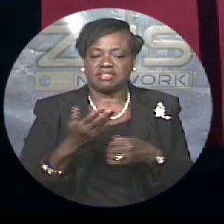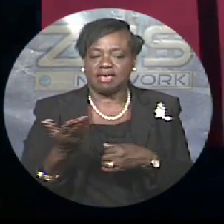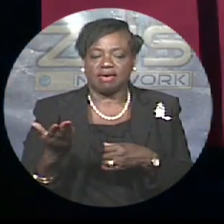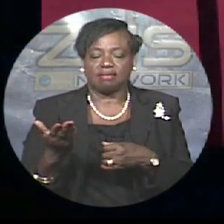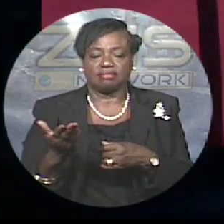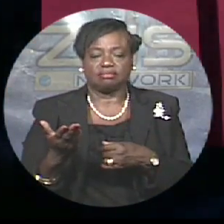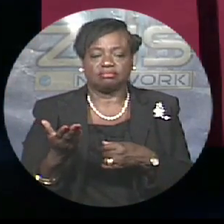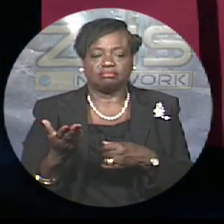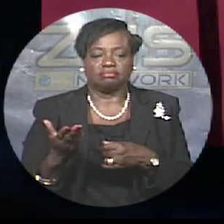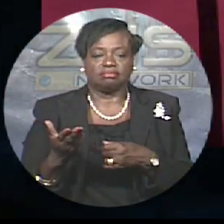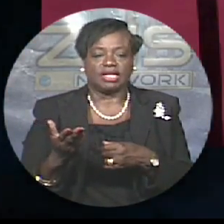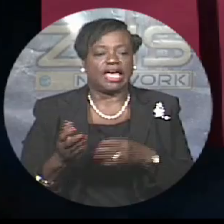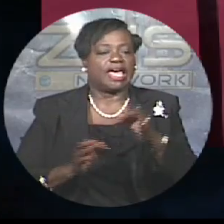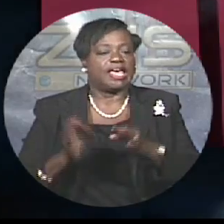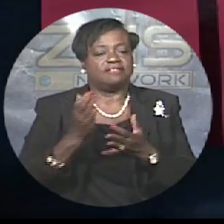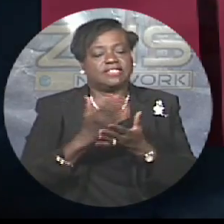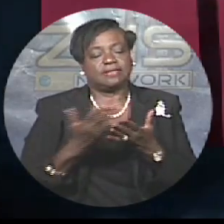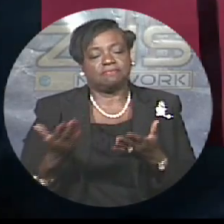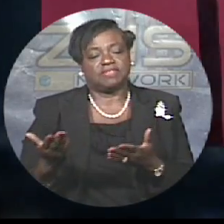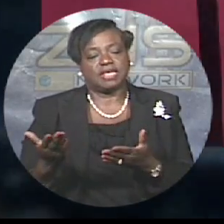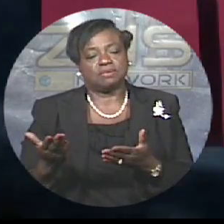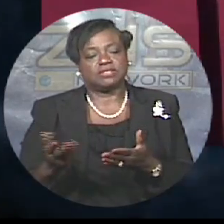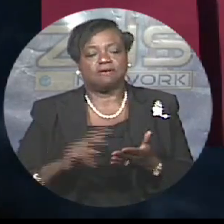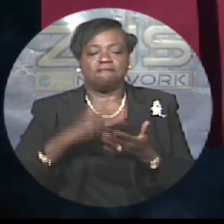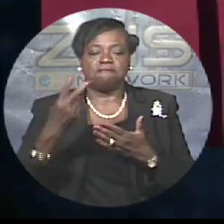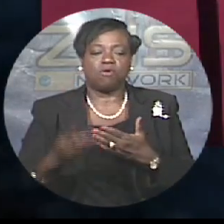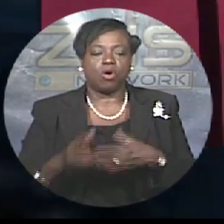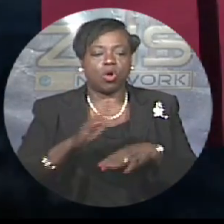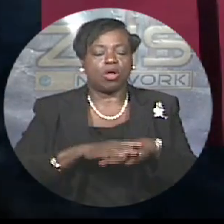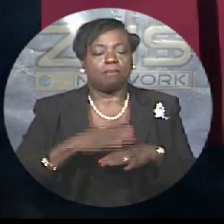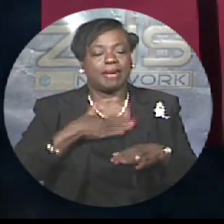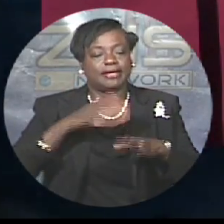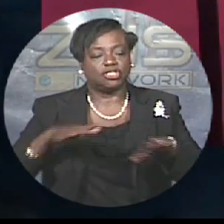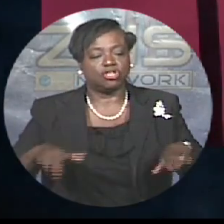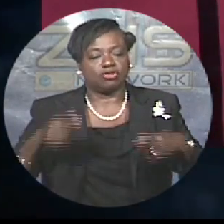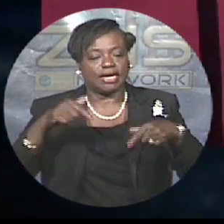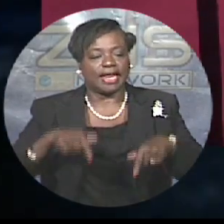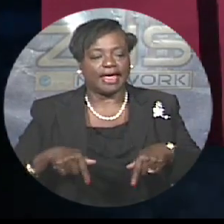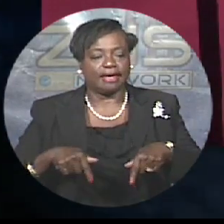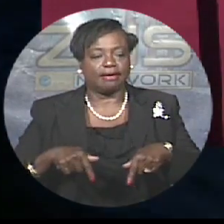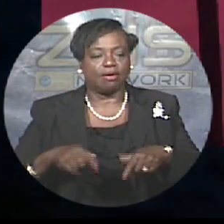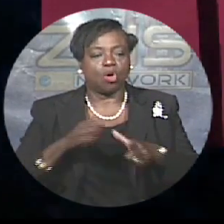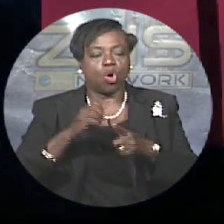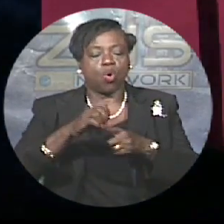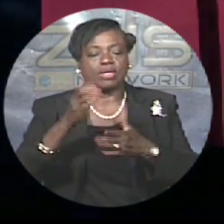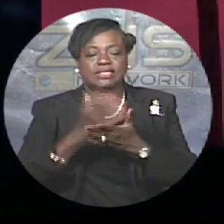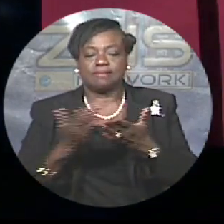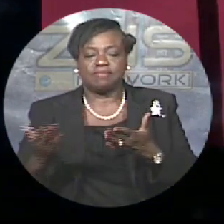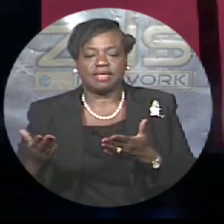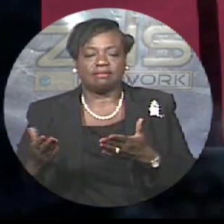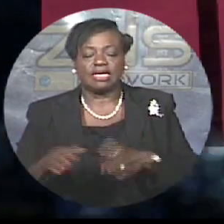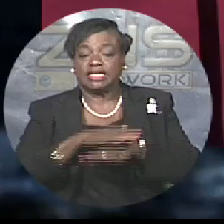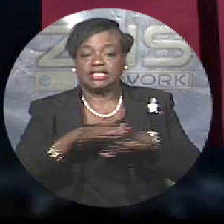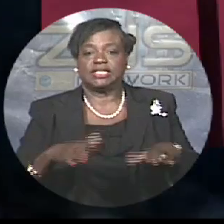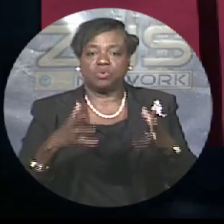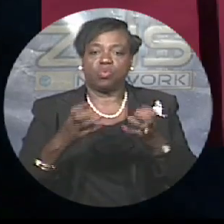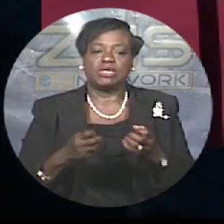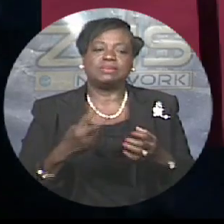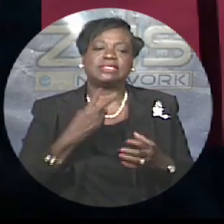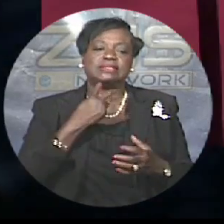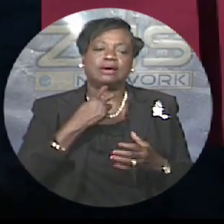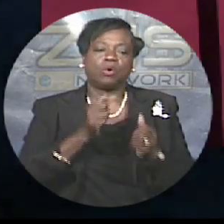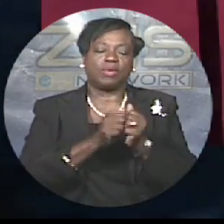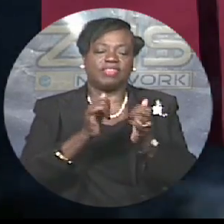I didn't want if something was to fall on their leg or something, I didn't want to be stuck with that